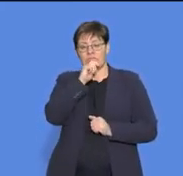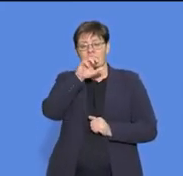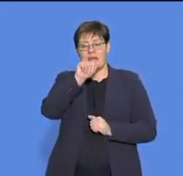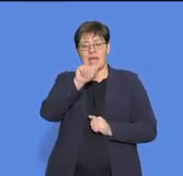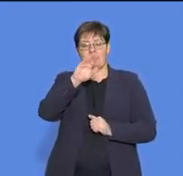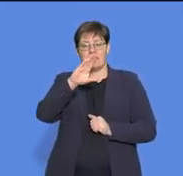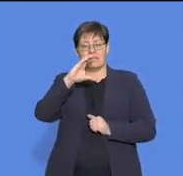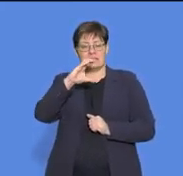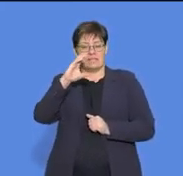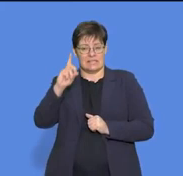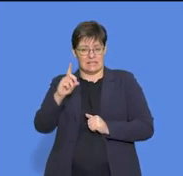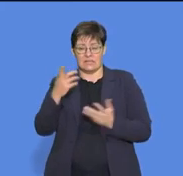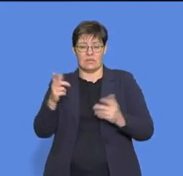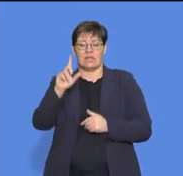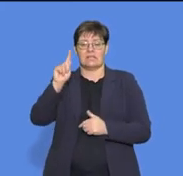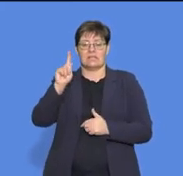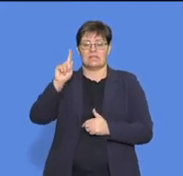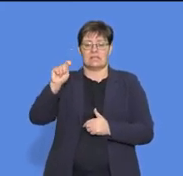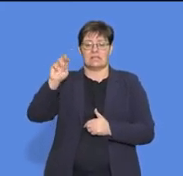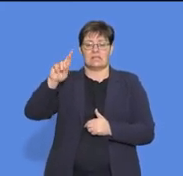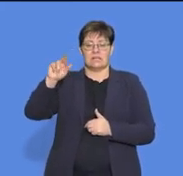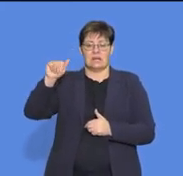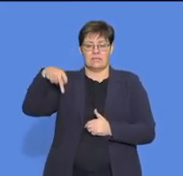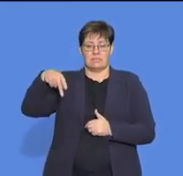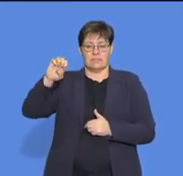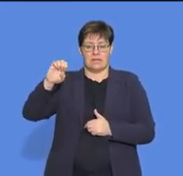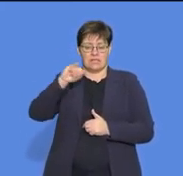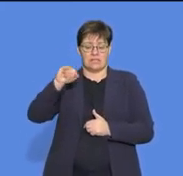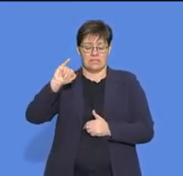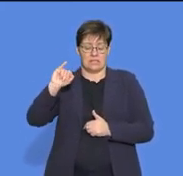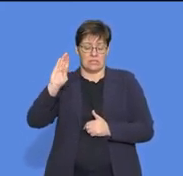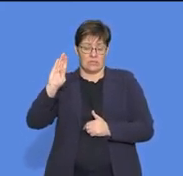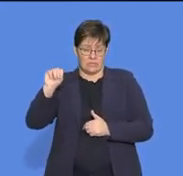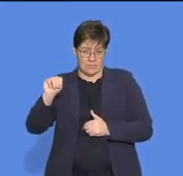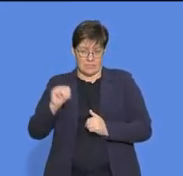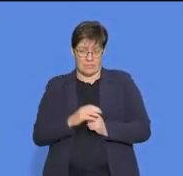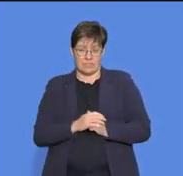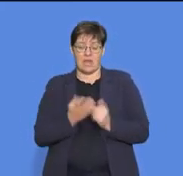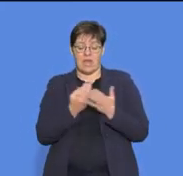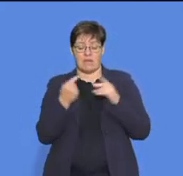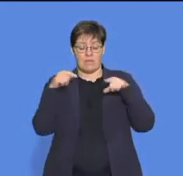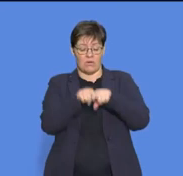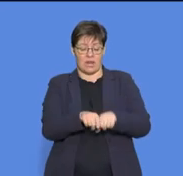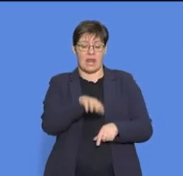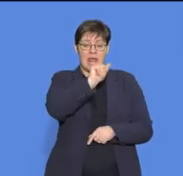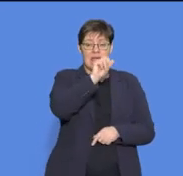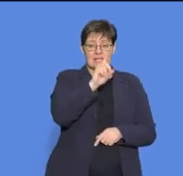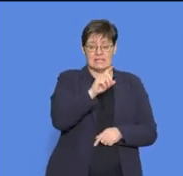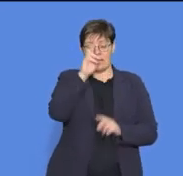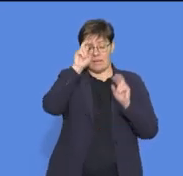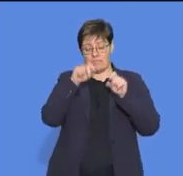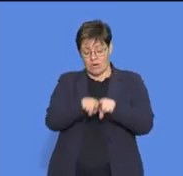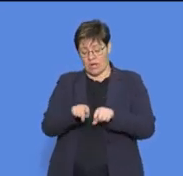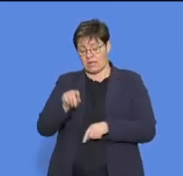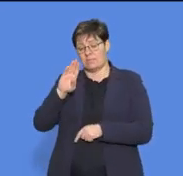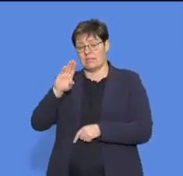we needed to show that ABCD is a trapezium. Sorry, they've given us ABCD is a trapezium. We've got parallel